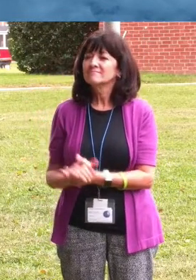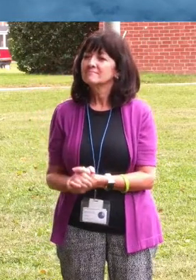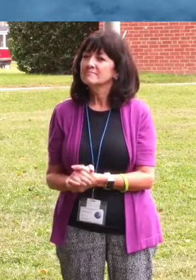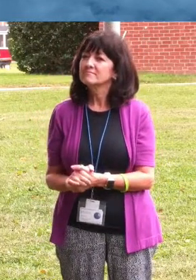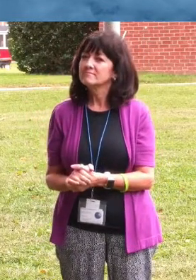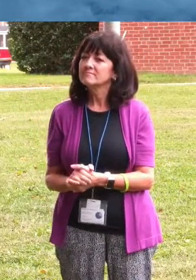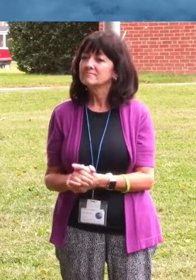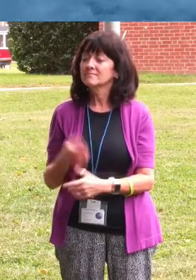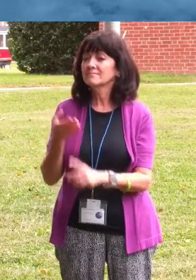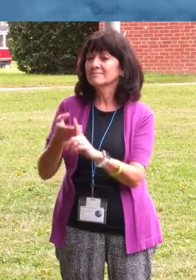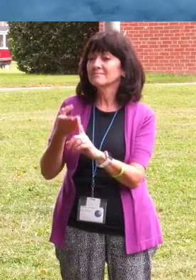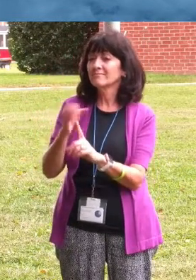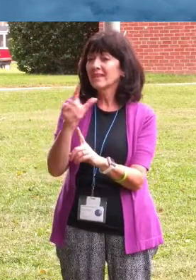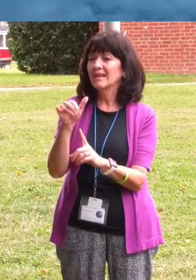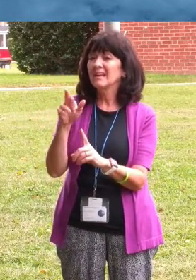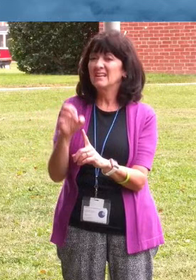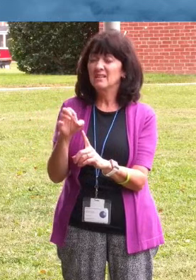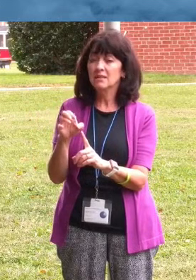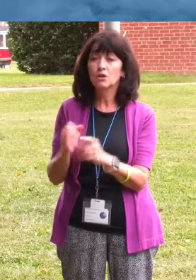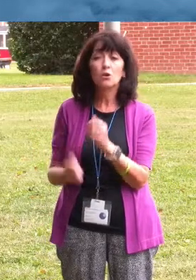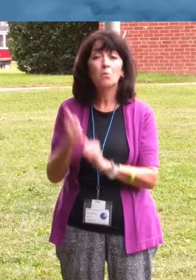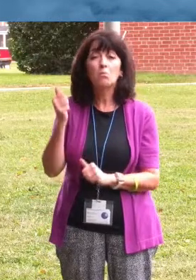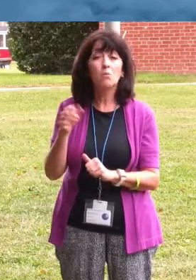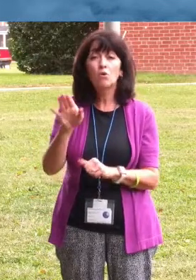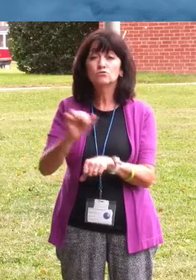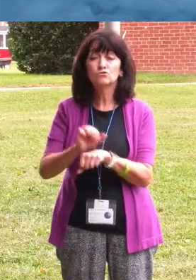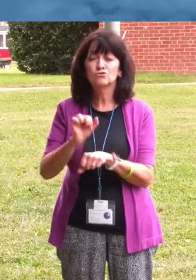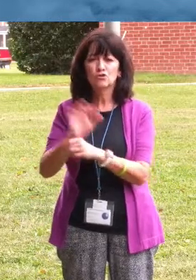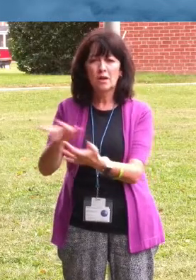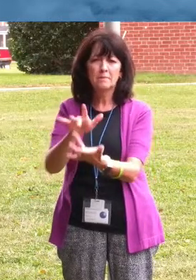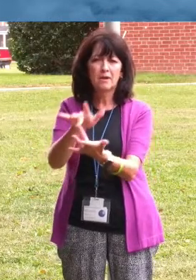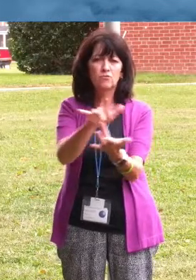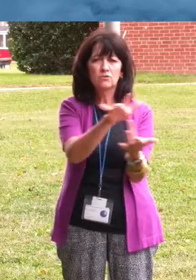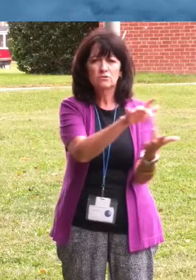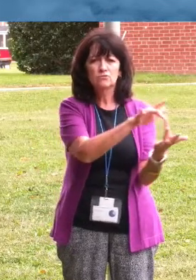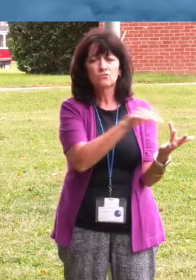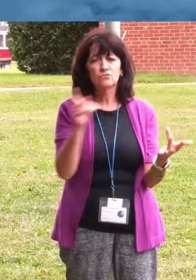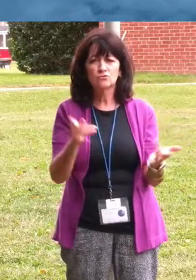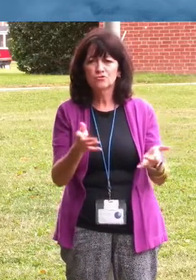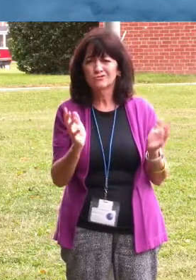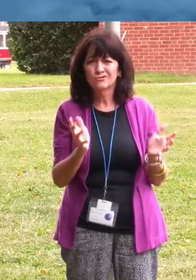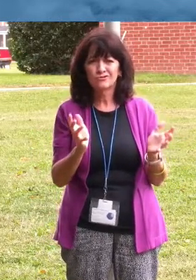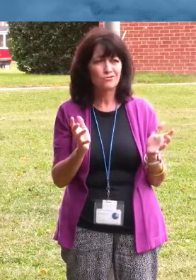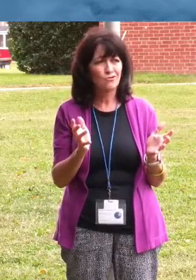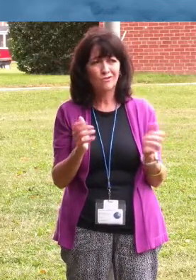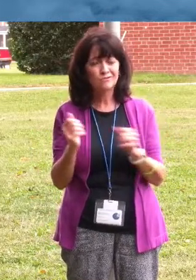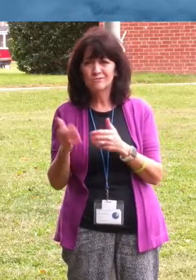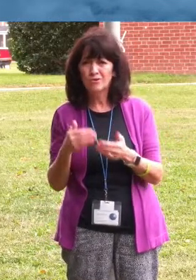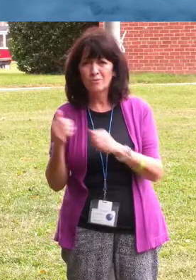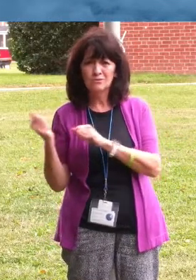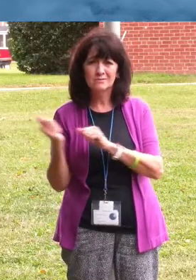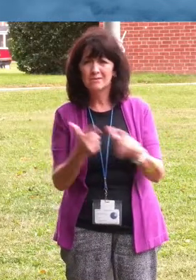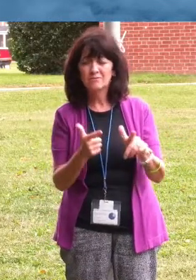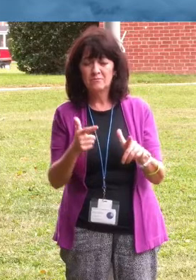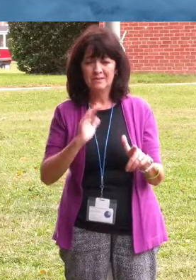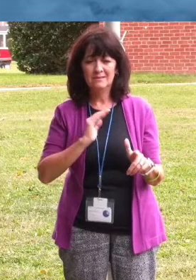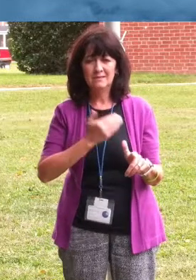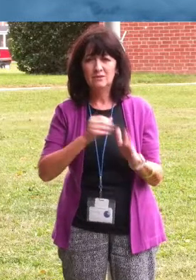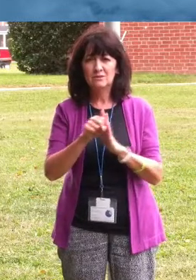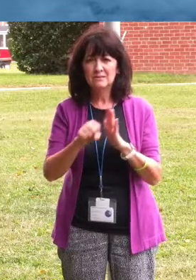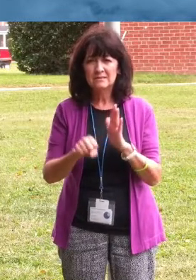what Claire does most, I think, is outreach. She talks to just about everybody in our state, all the